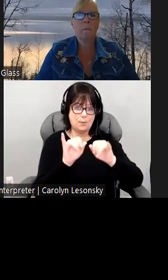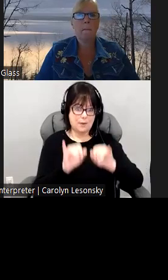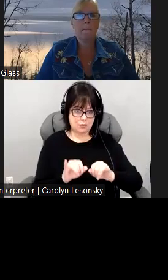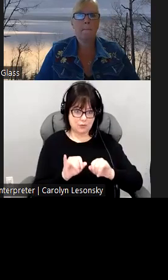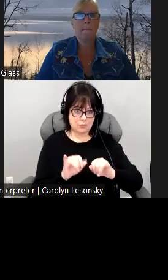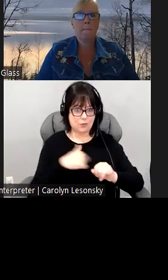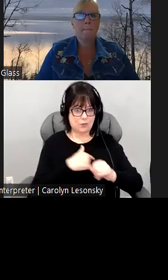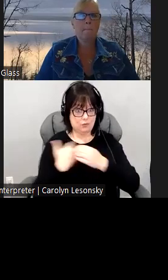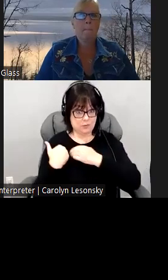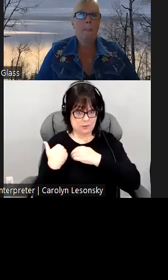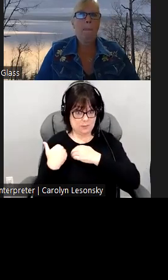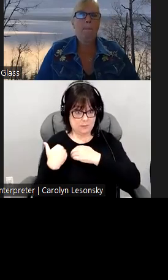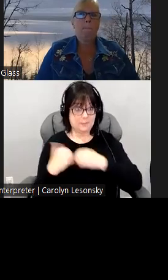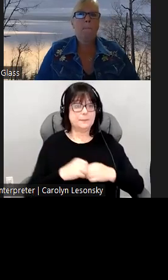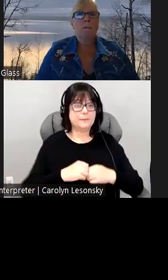for.